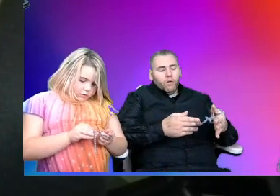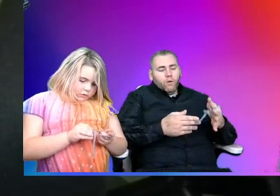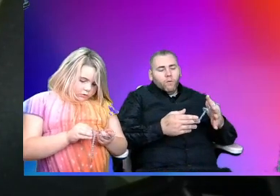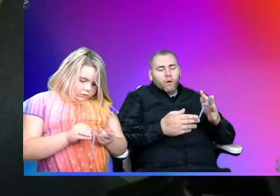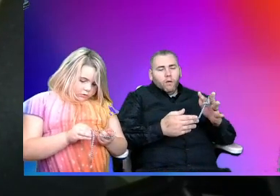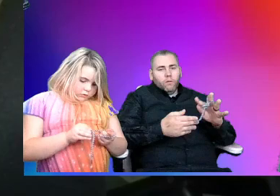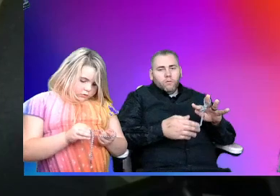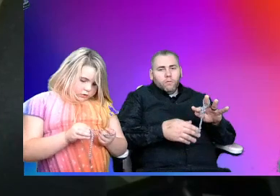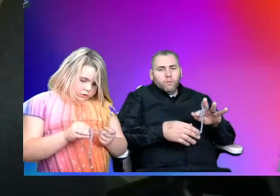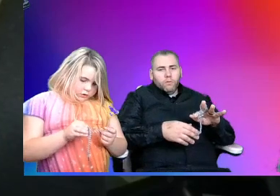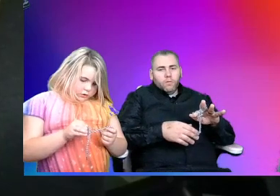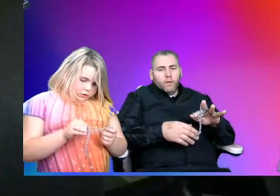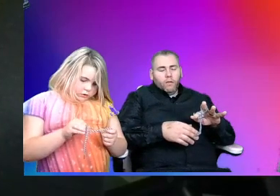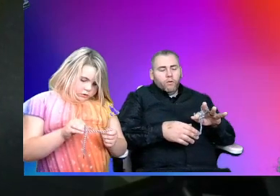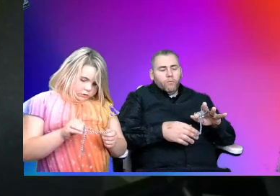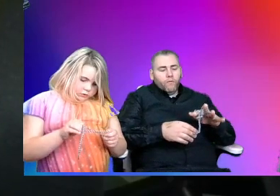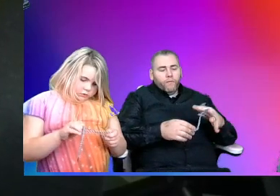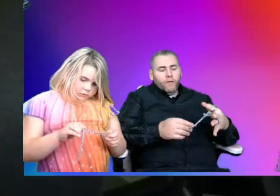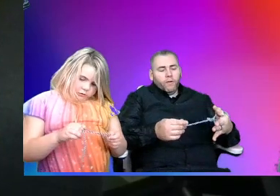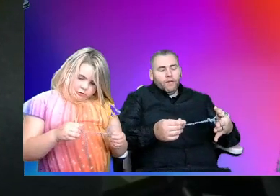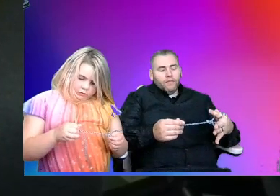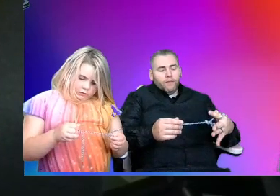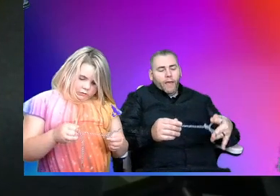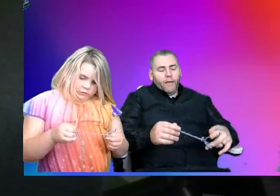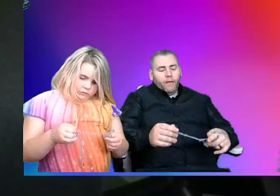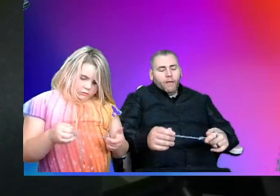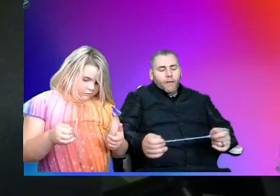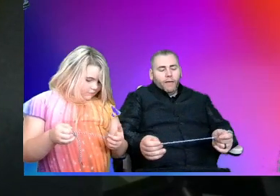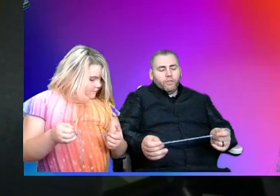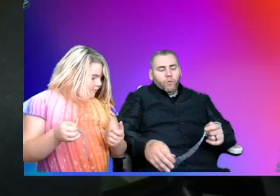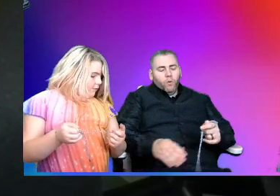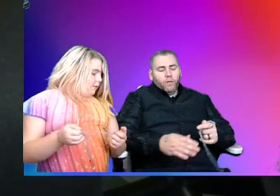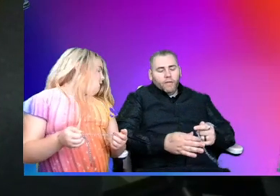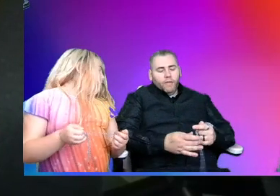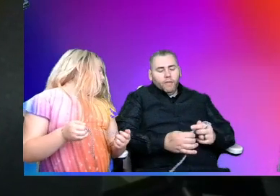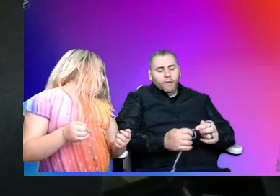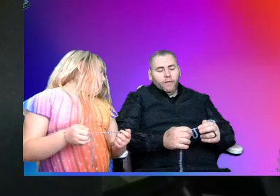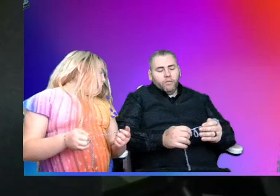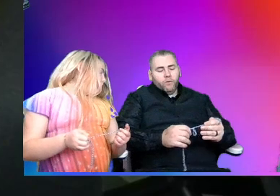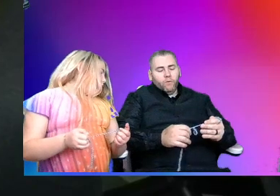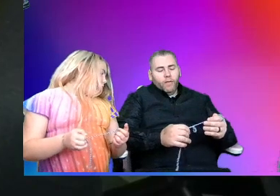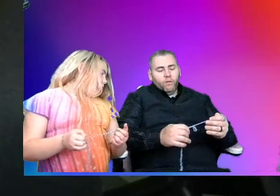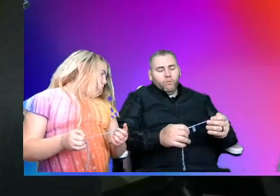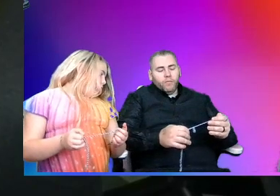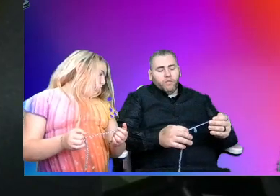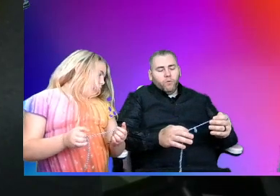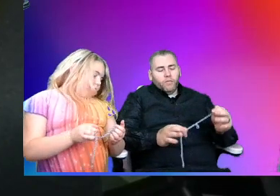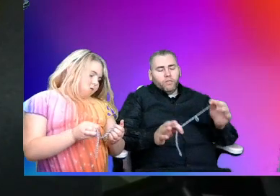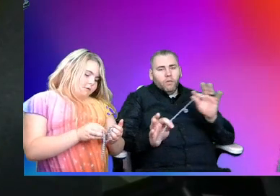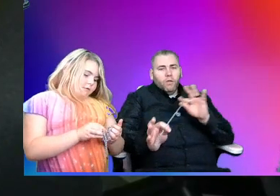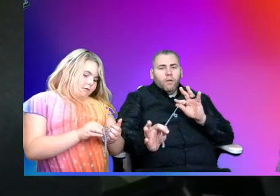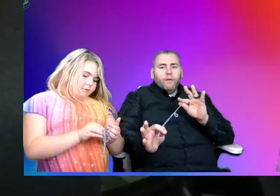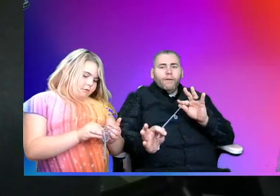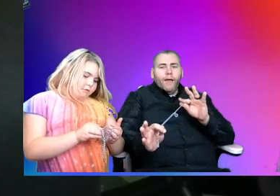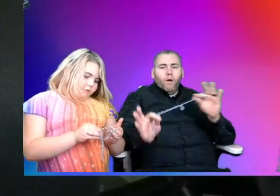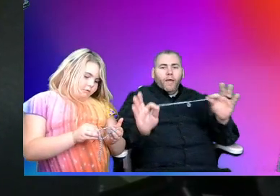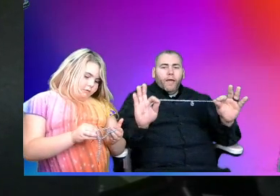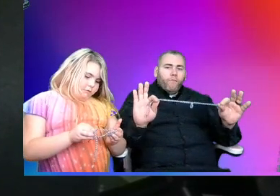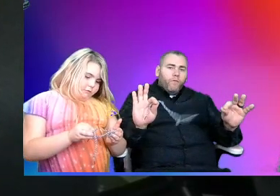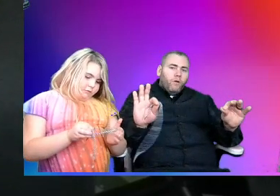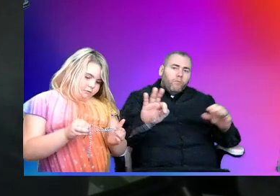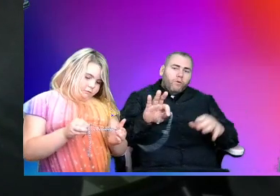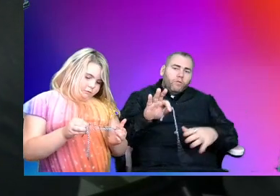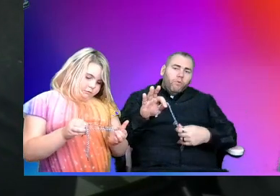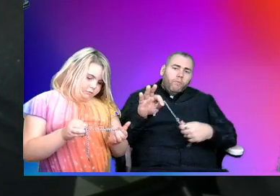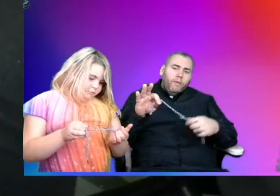side while tucking your middle finger into that as you pull it tight into a loop situation. Now I